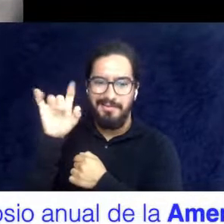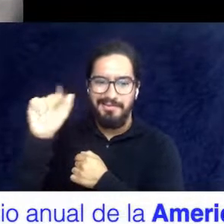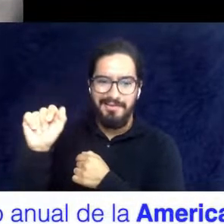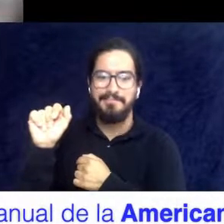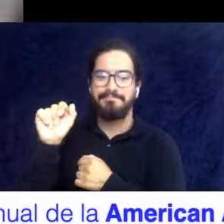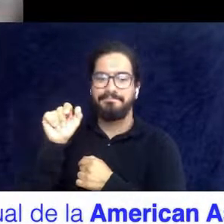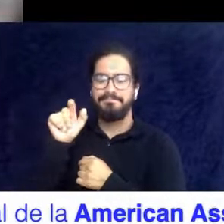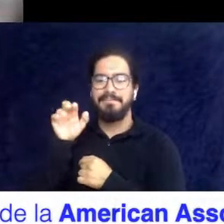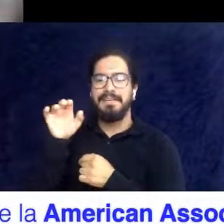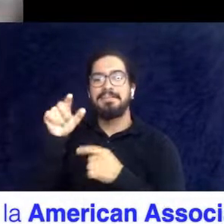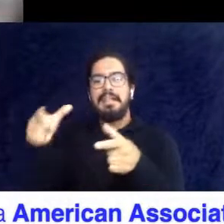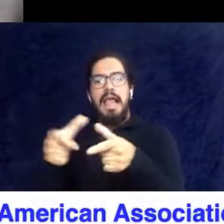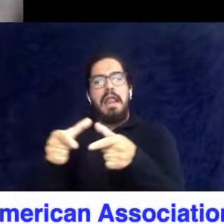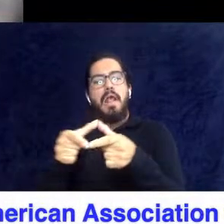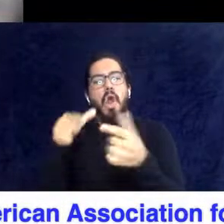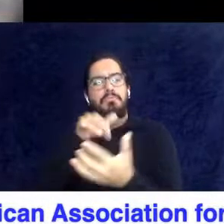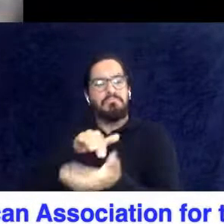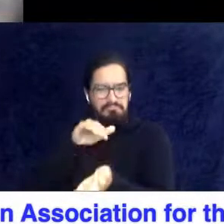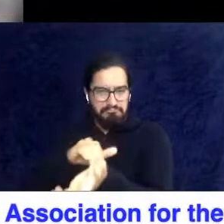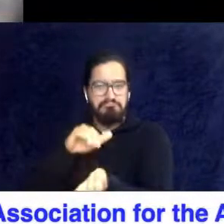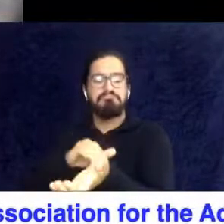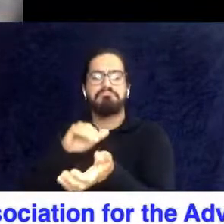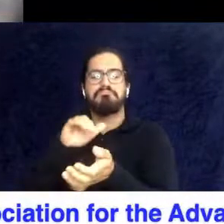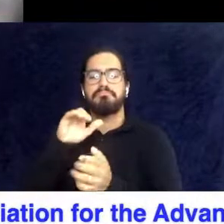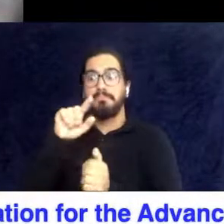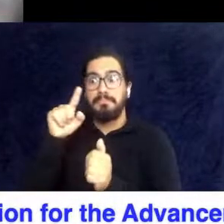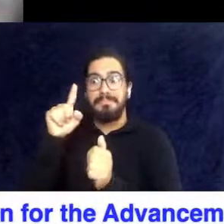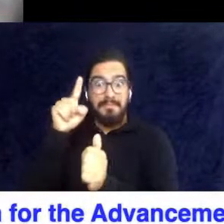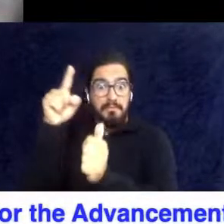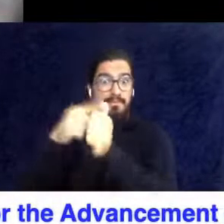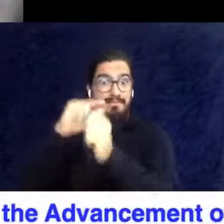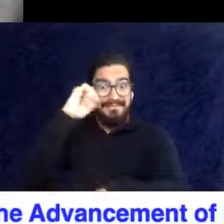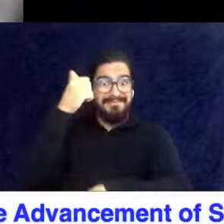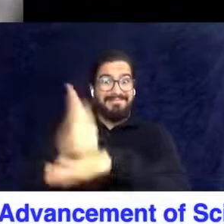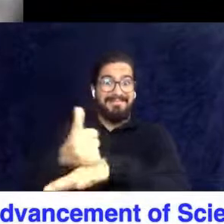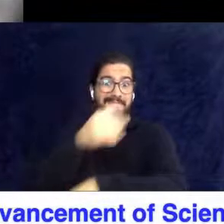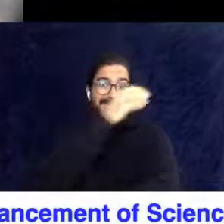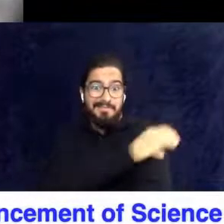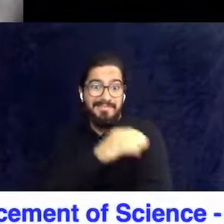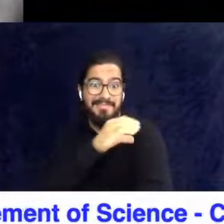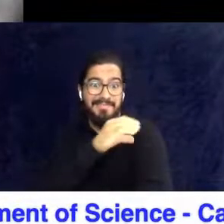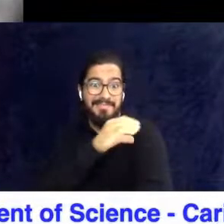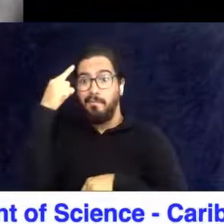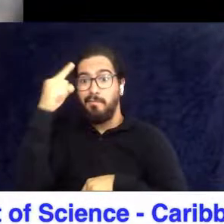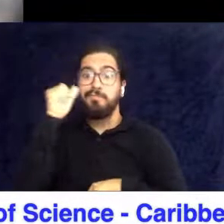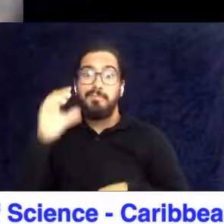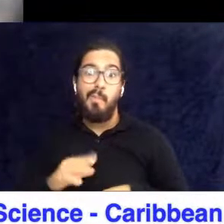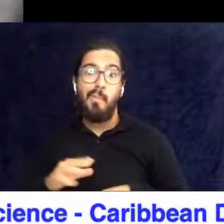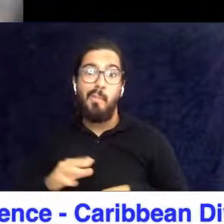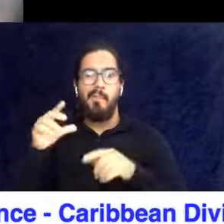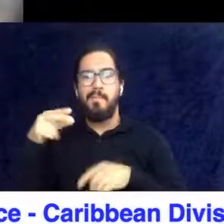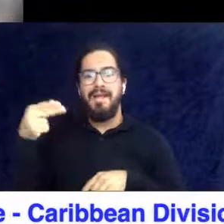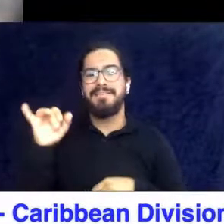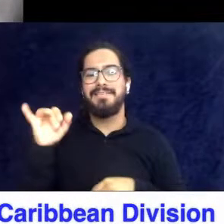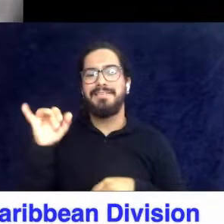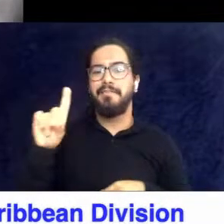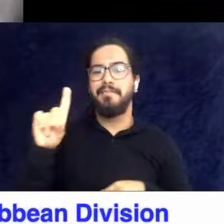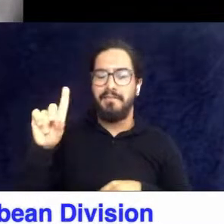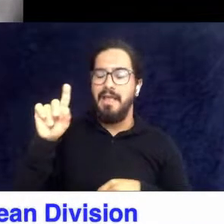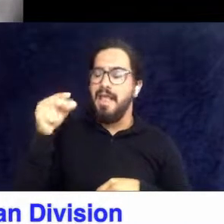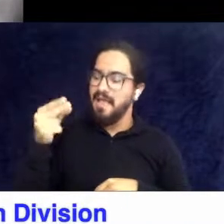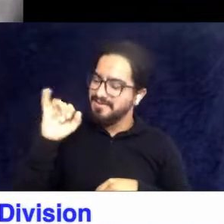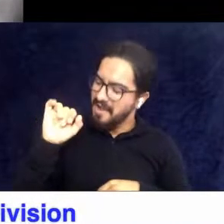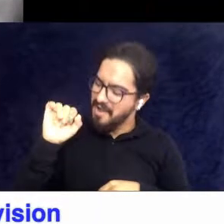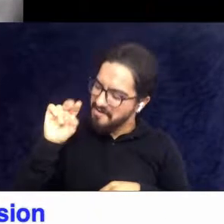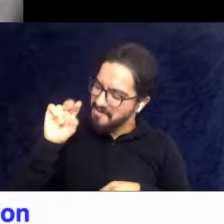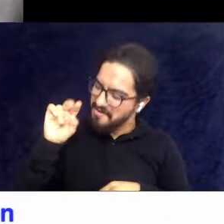She established the first clinic for women with HIV and participated in the first scientific study to